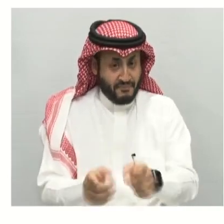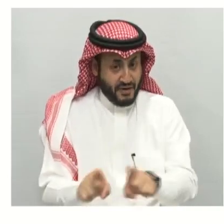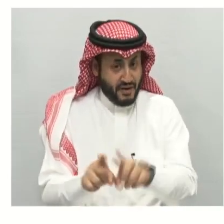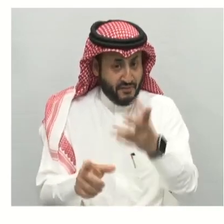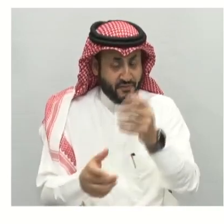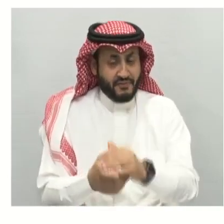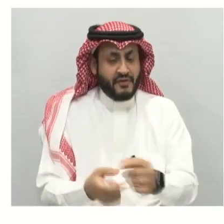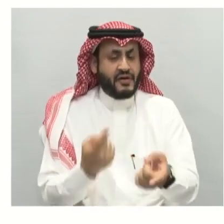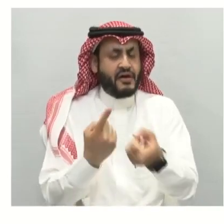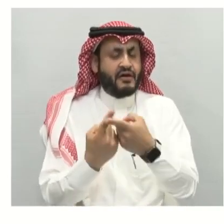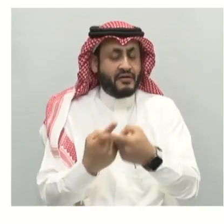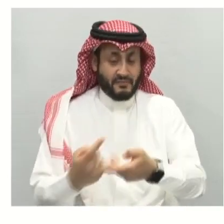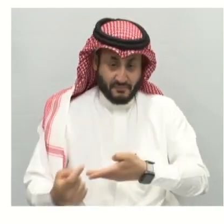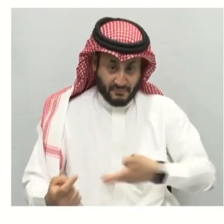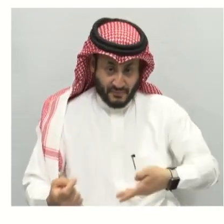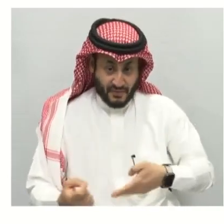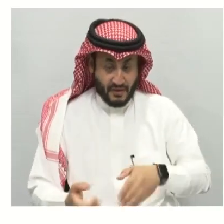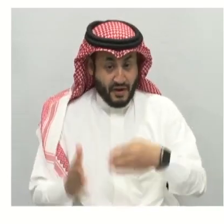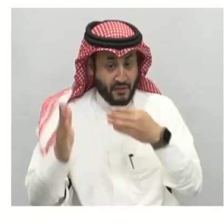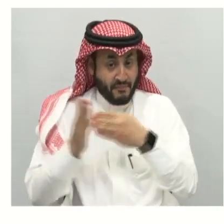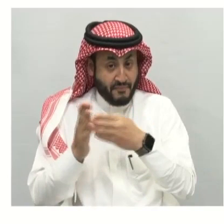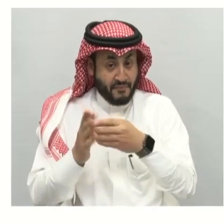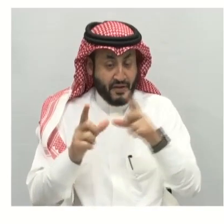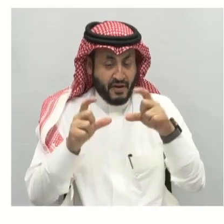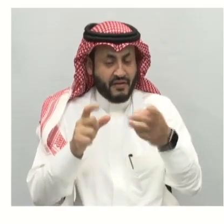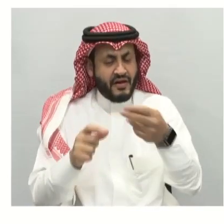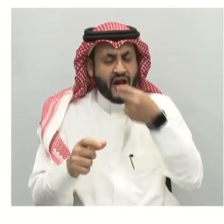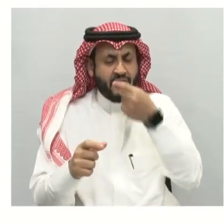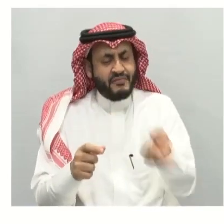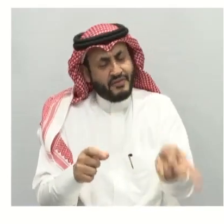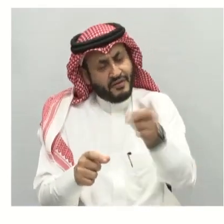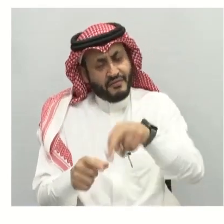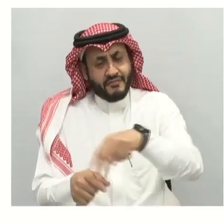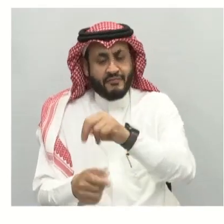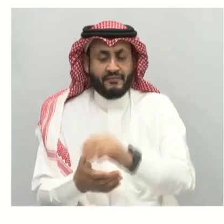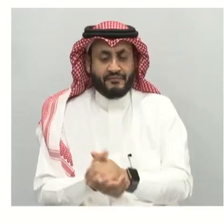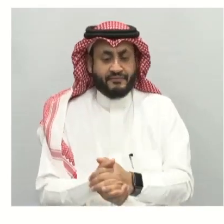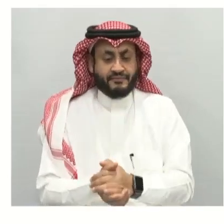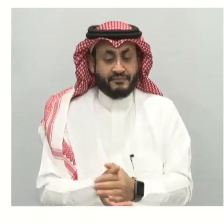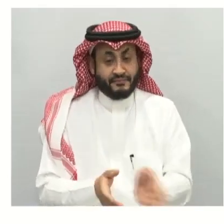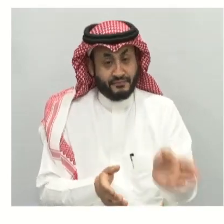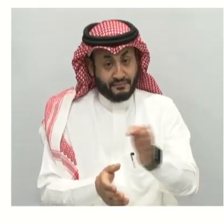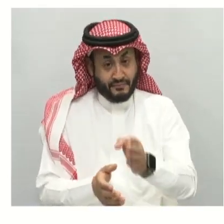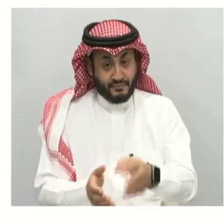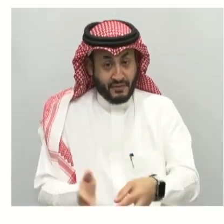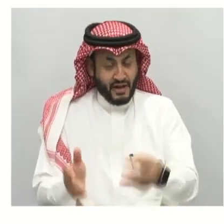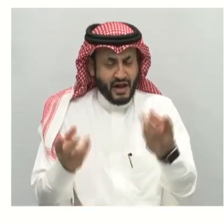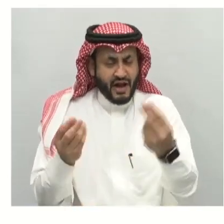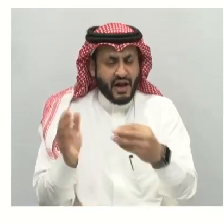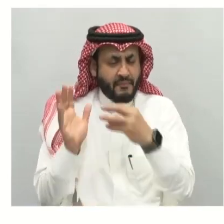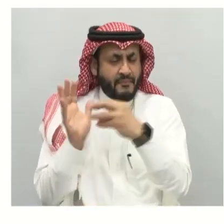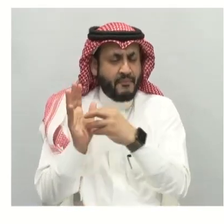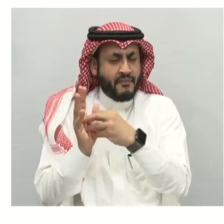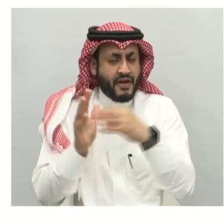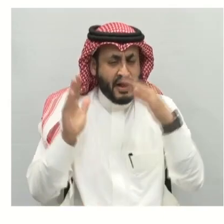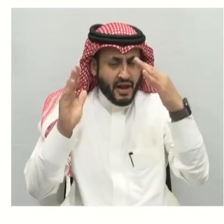First things first, if you're hungry, please pause the video, grab a snack, then come back. After that, find a comfortable, quiet place